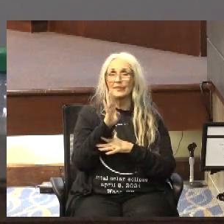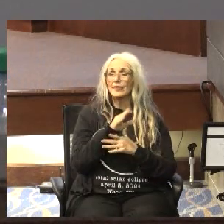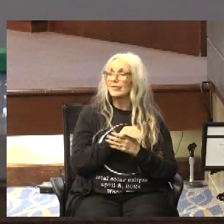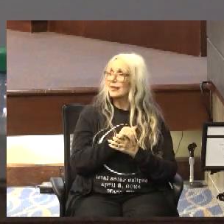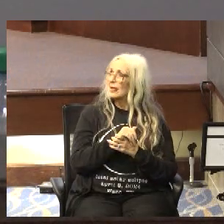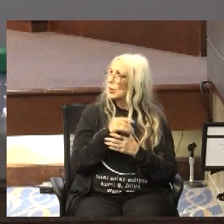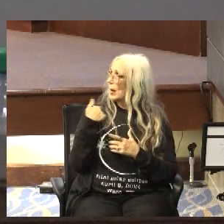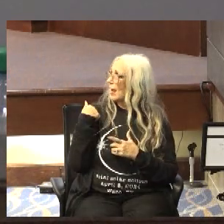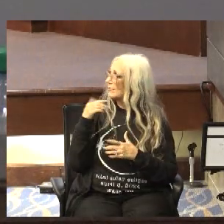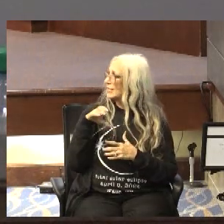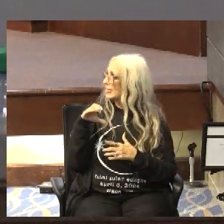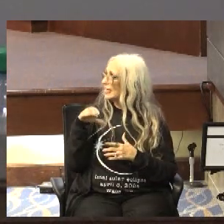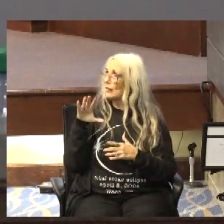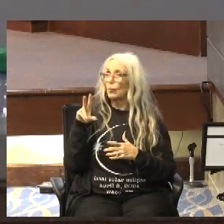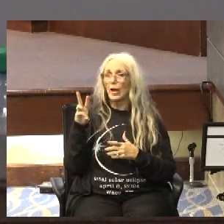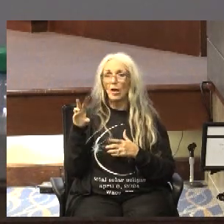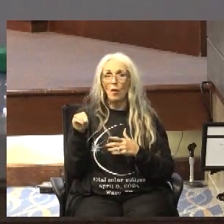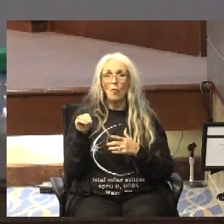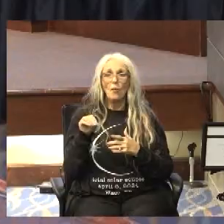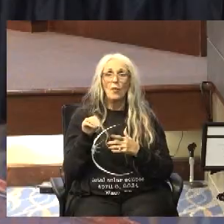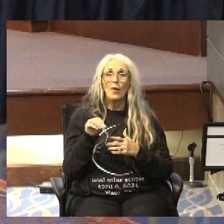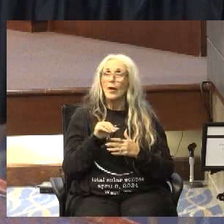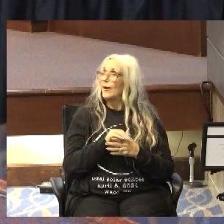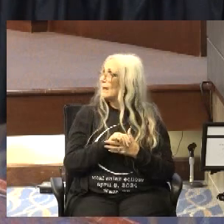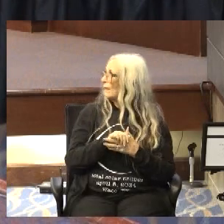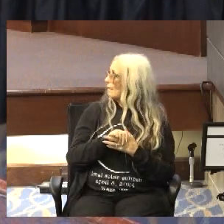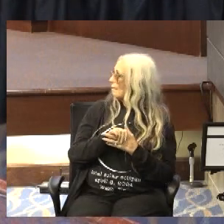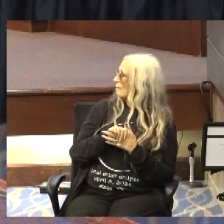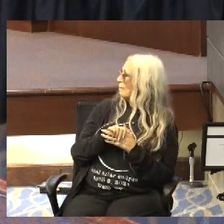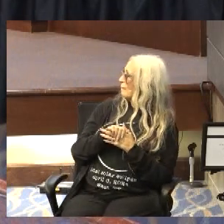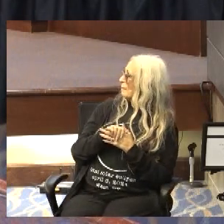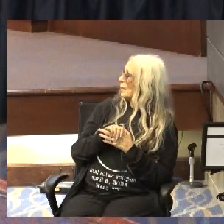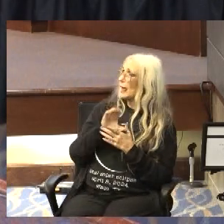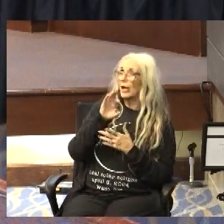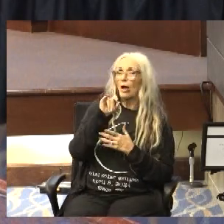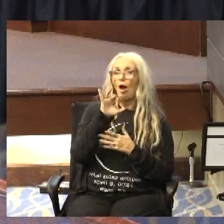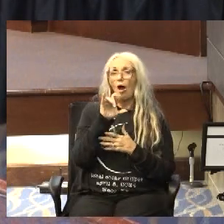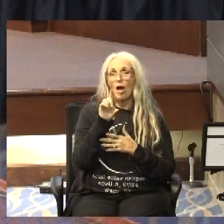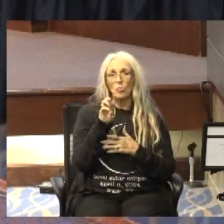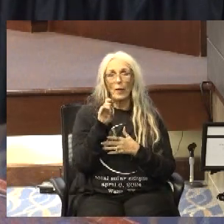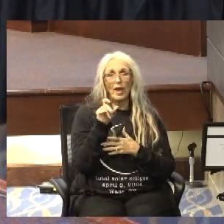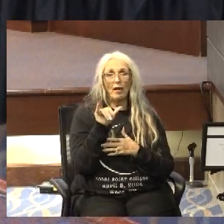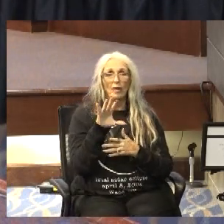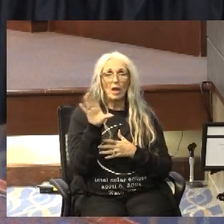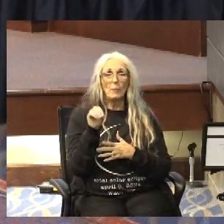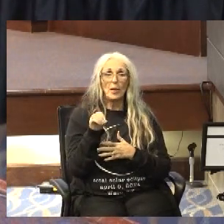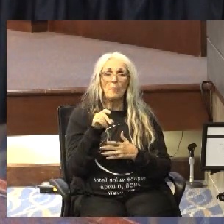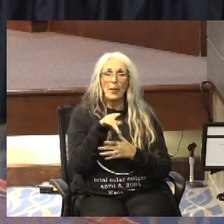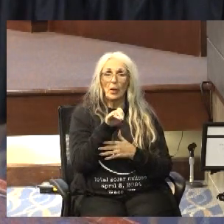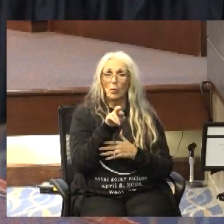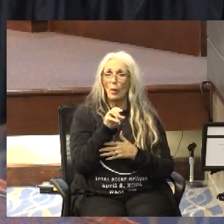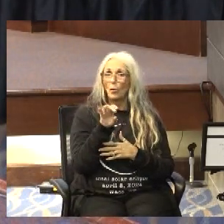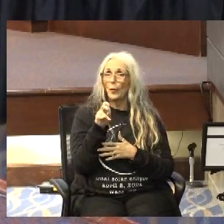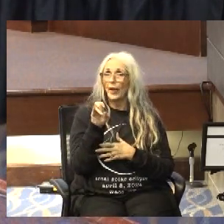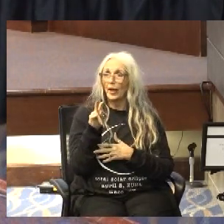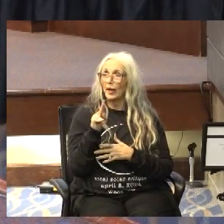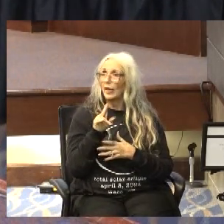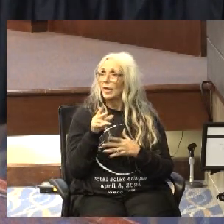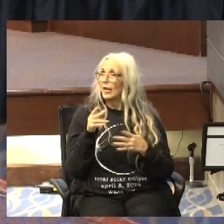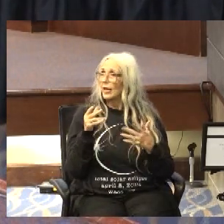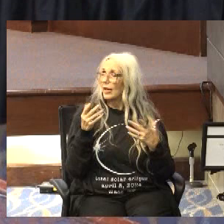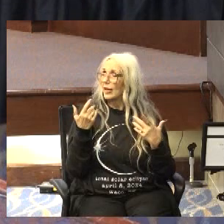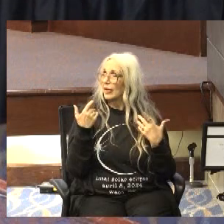from CC Waco 521 Land Holdings. That's the Caldwell Companies. We've got Peter Barnhart sitting to